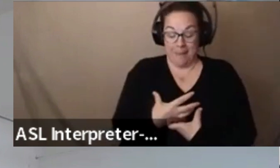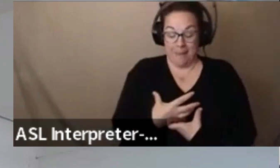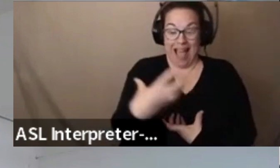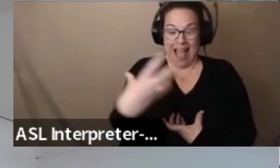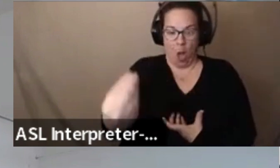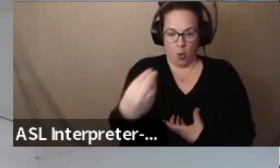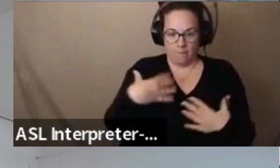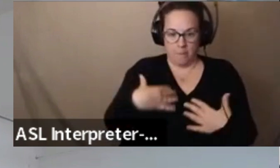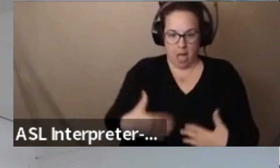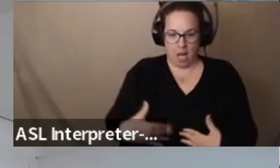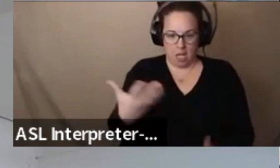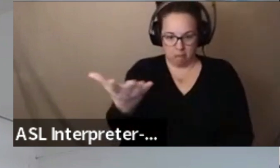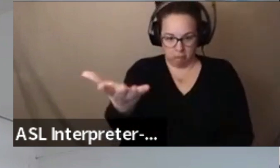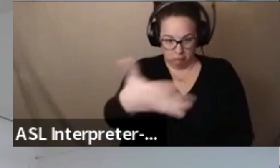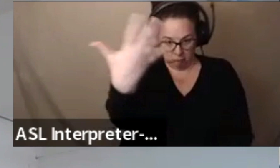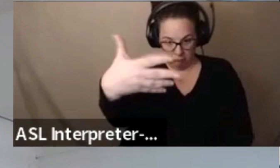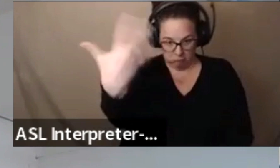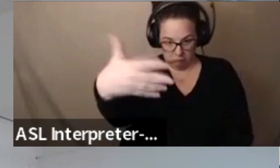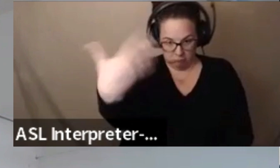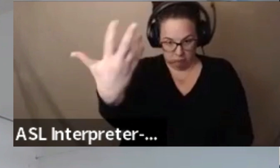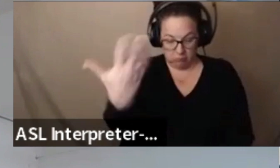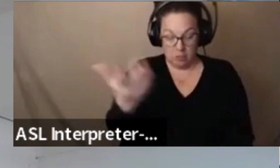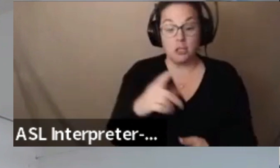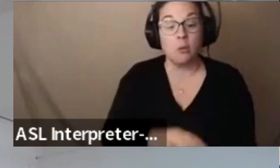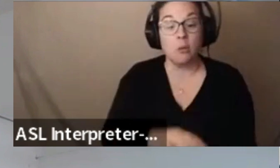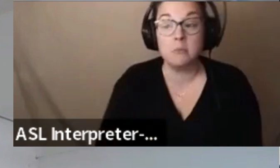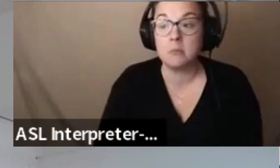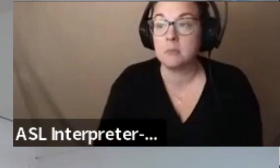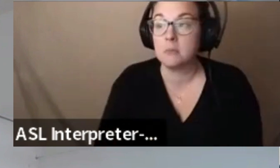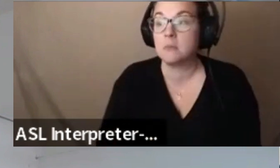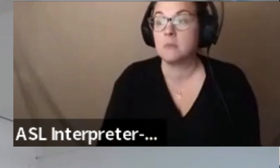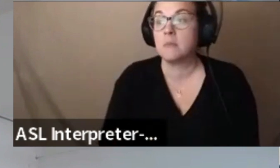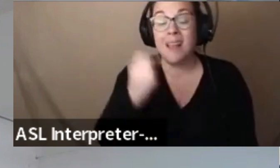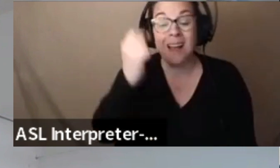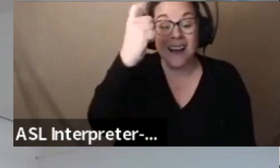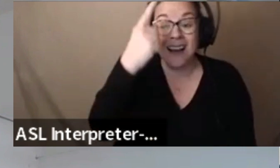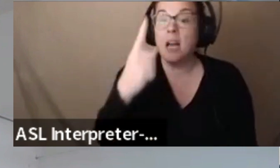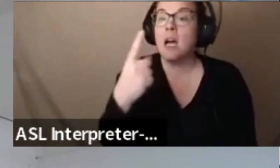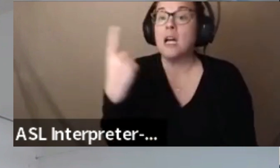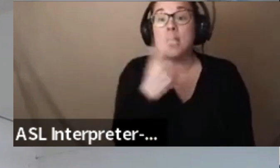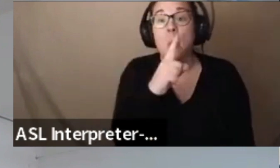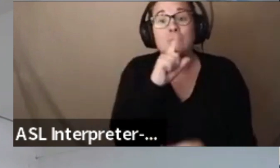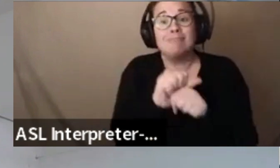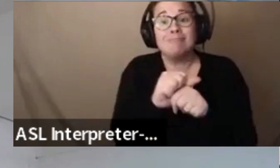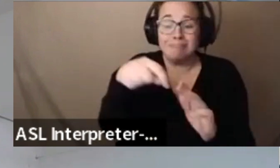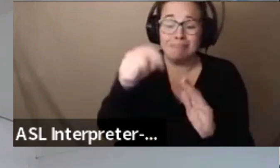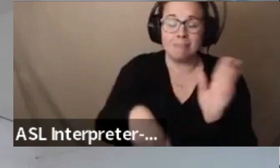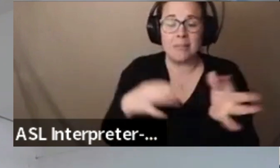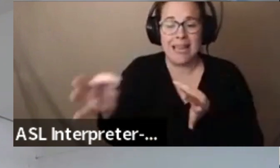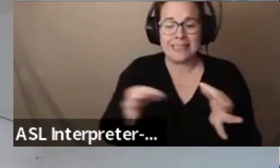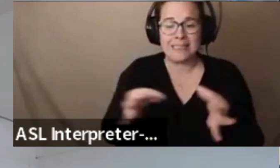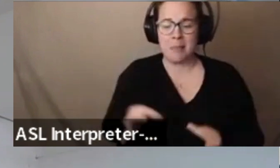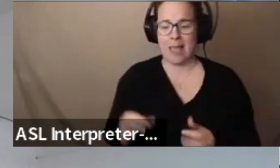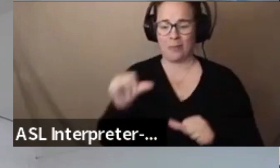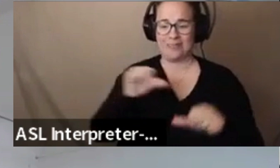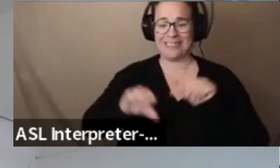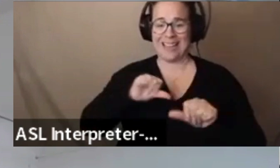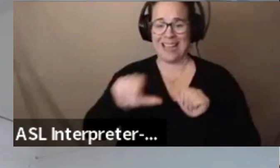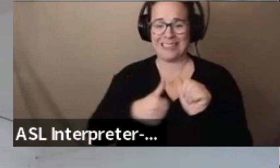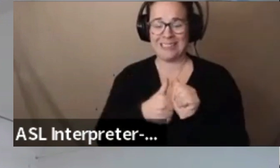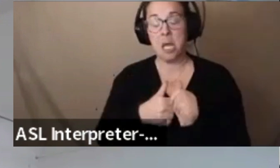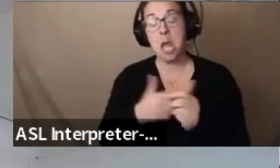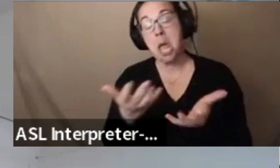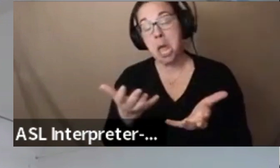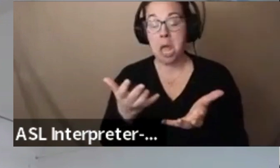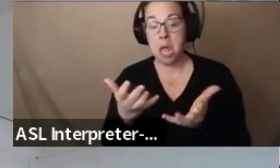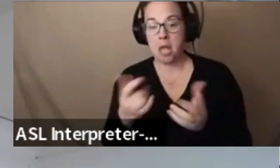it's something that hasn't been articulated in the same scientific way, but has always been there. And